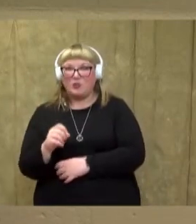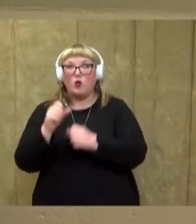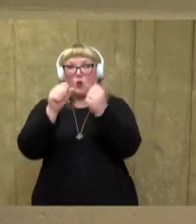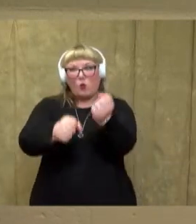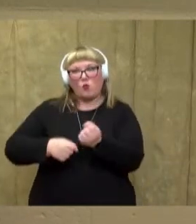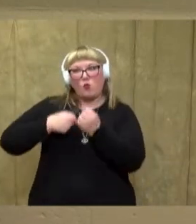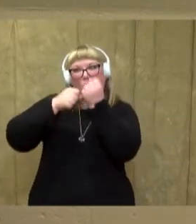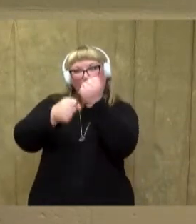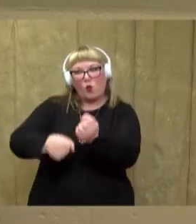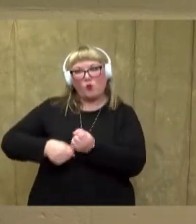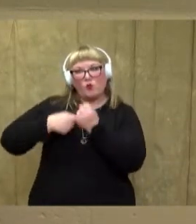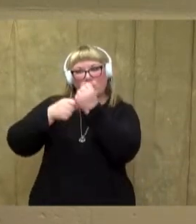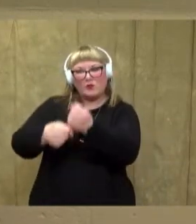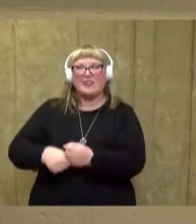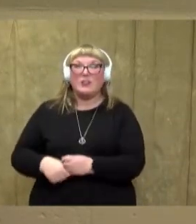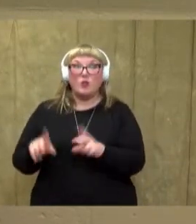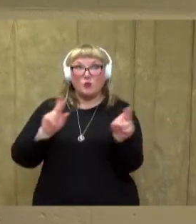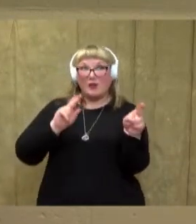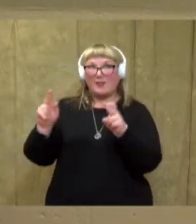Let's row a boat. You ready?